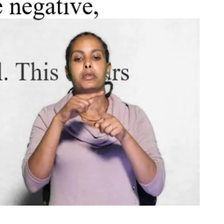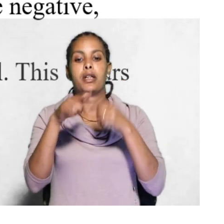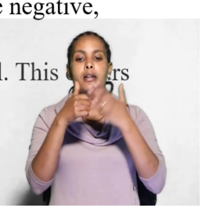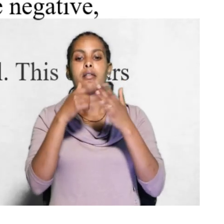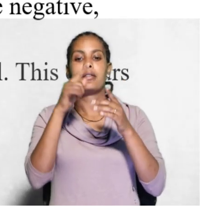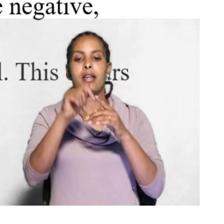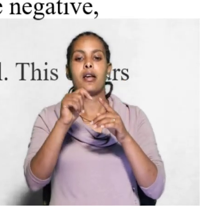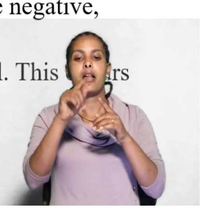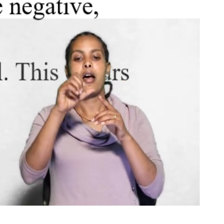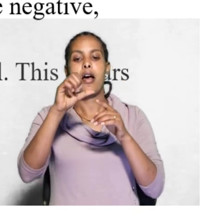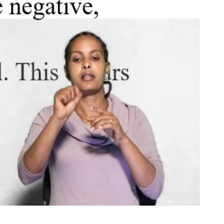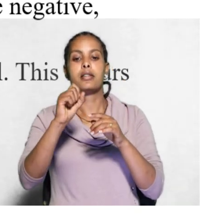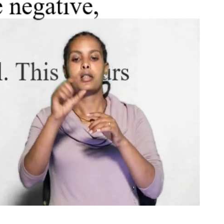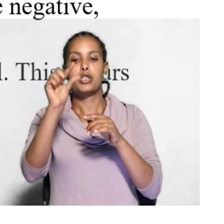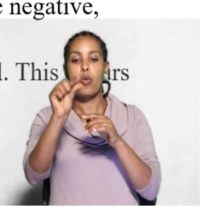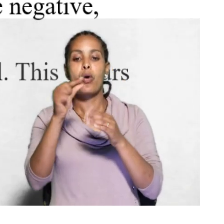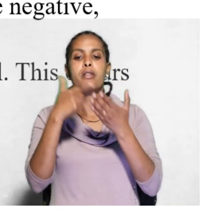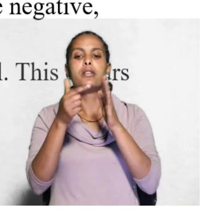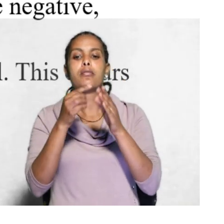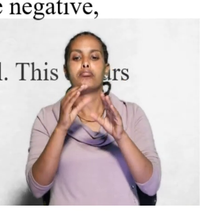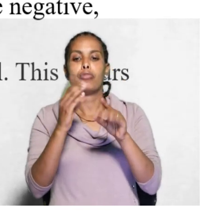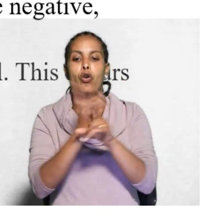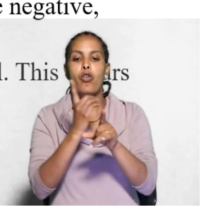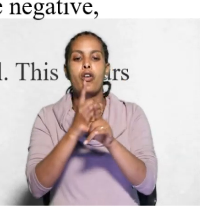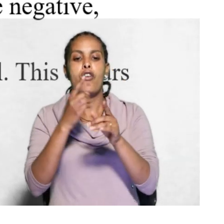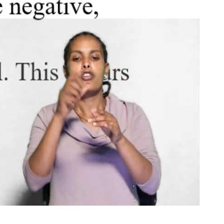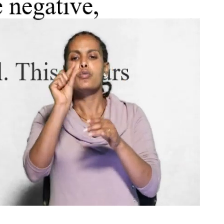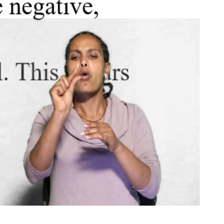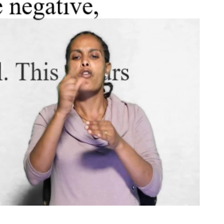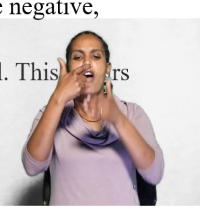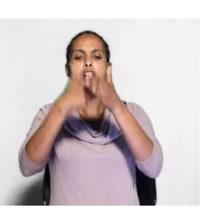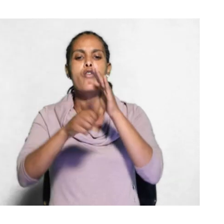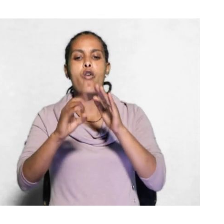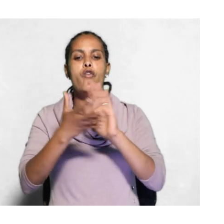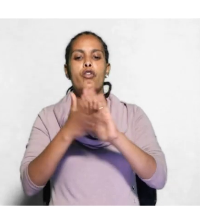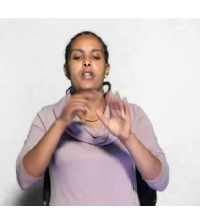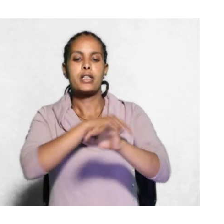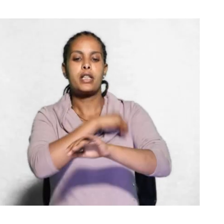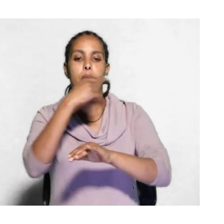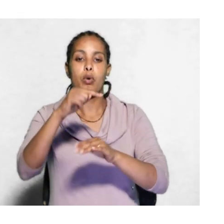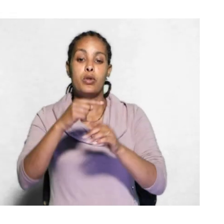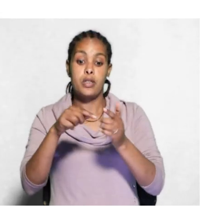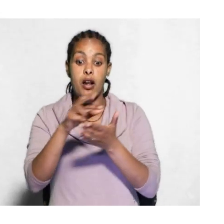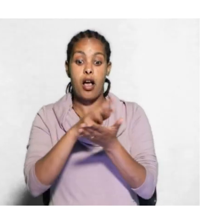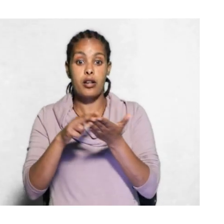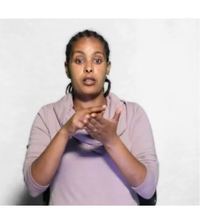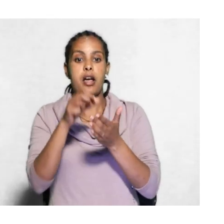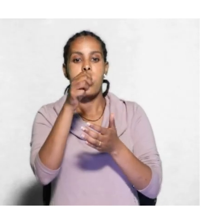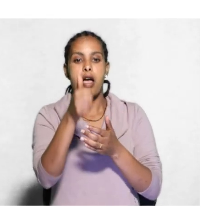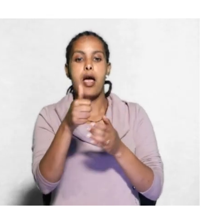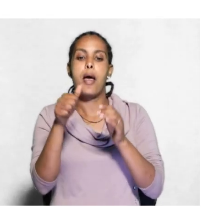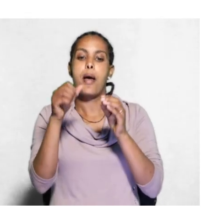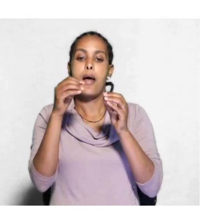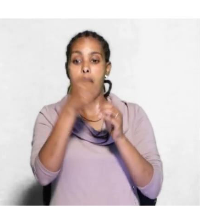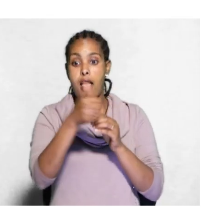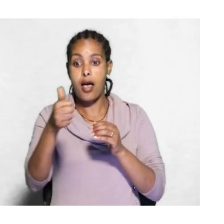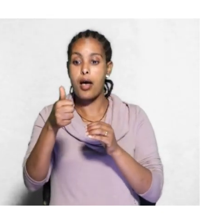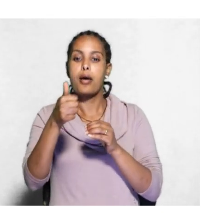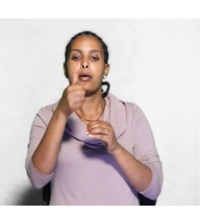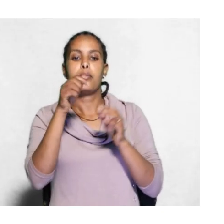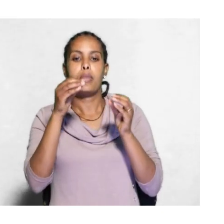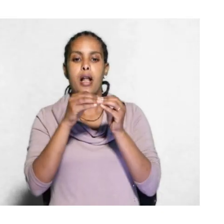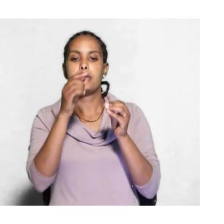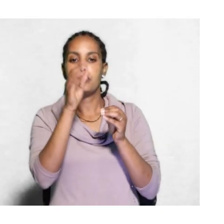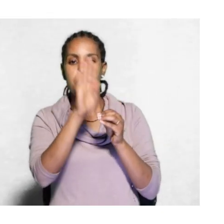S is small. This occurs at small values of temperature. For the reaction AA plus BB to form CC